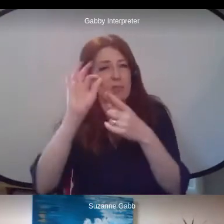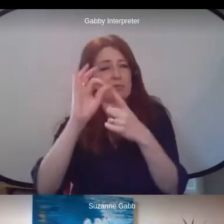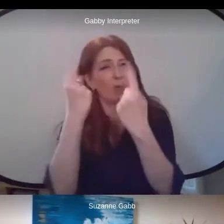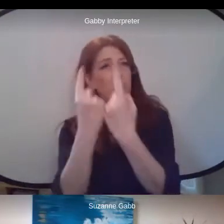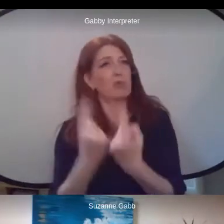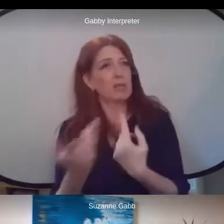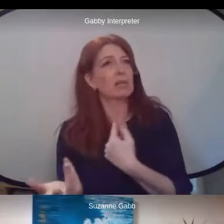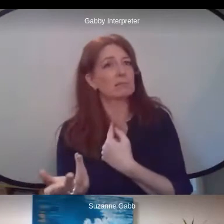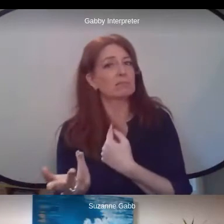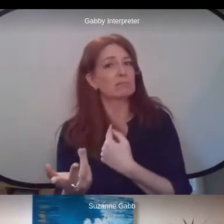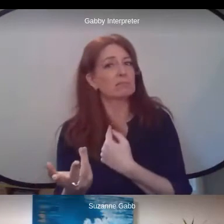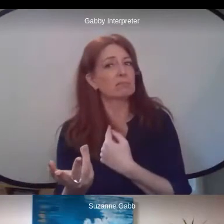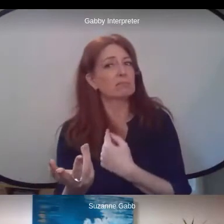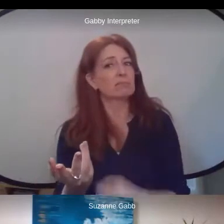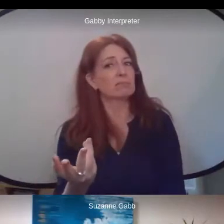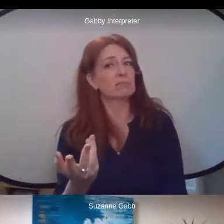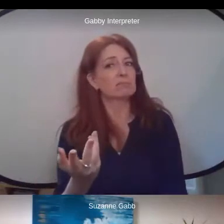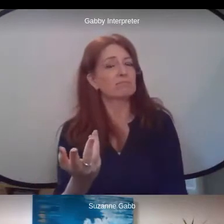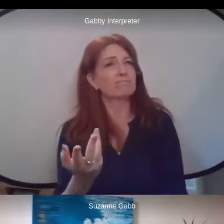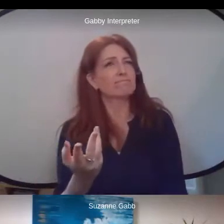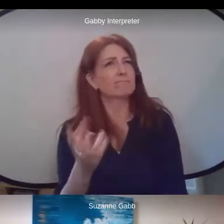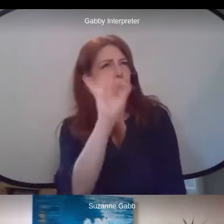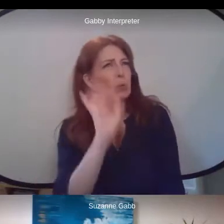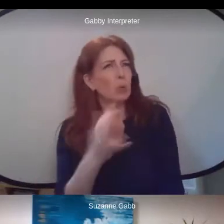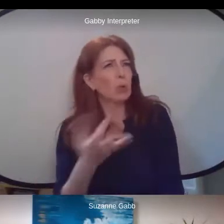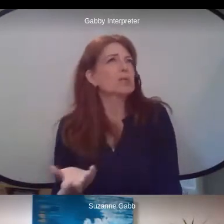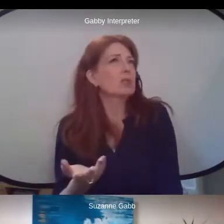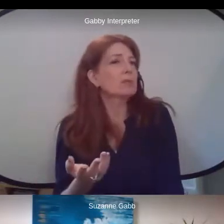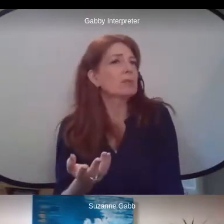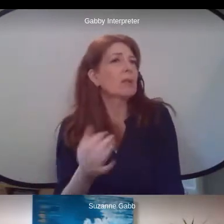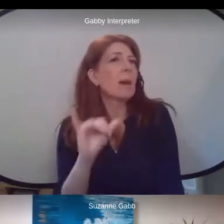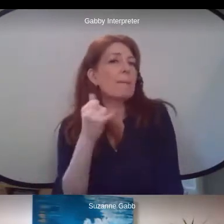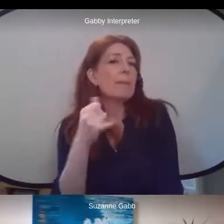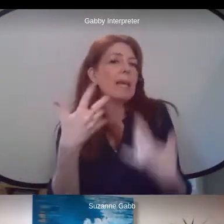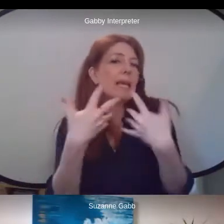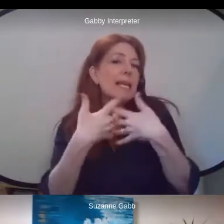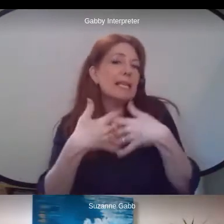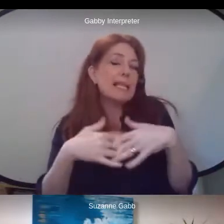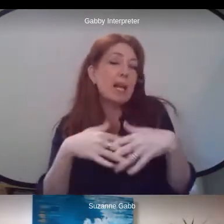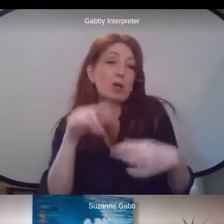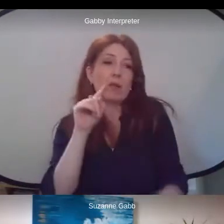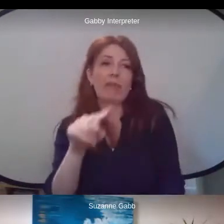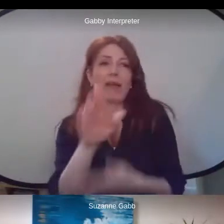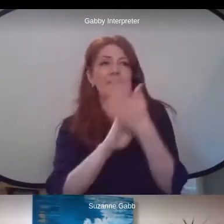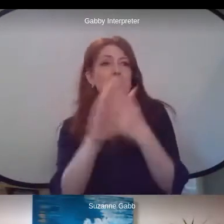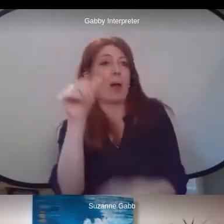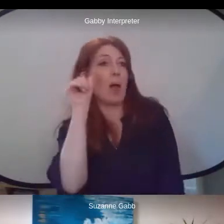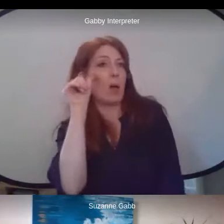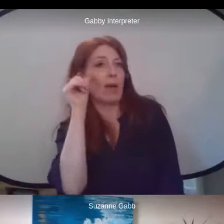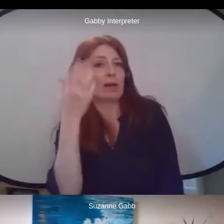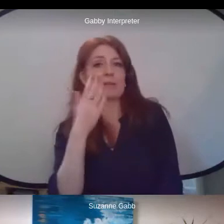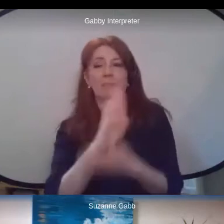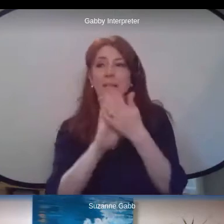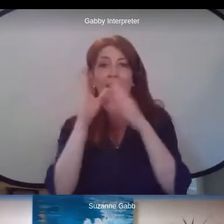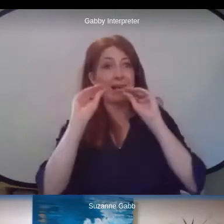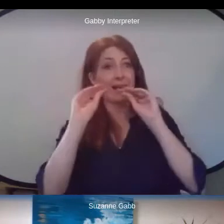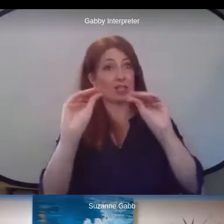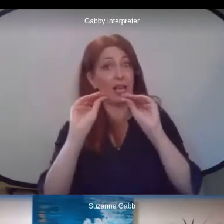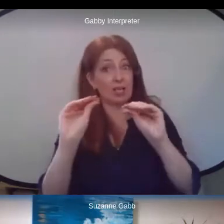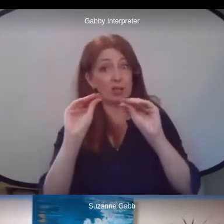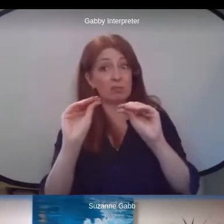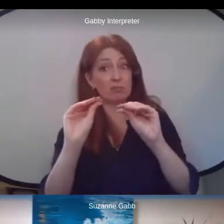of, are we saying that the technology is there, but maybe it's more of an awareness and education piece for